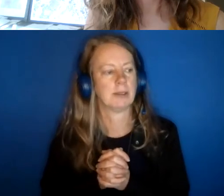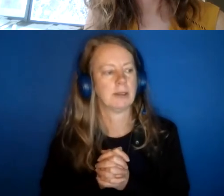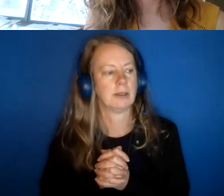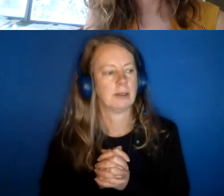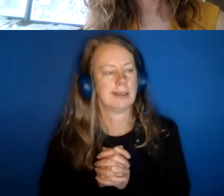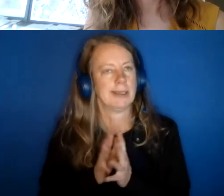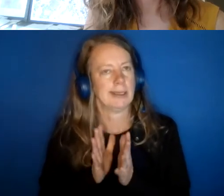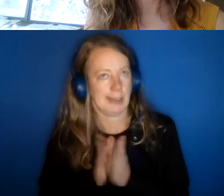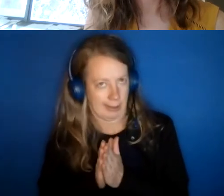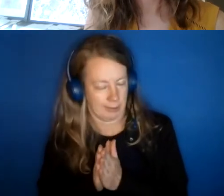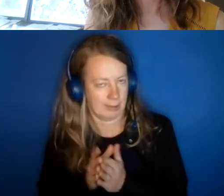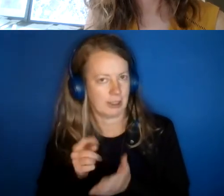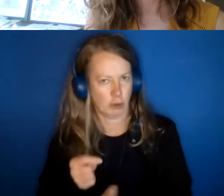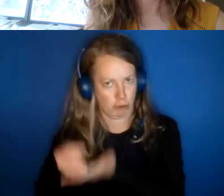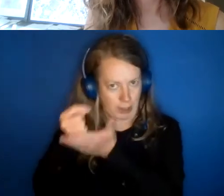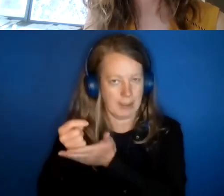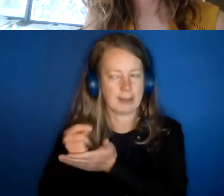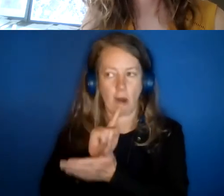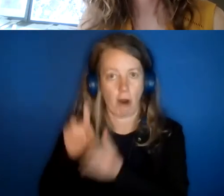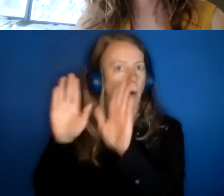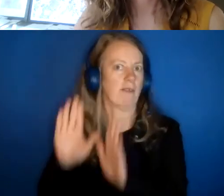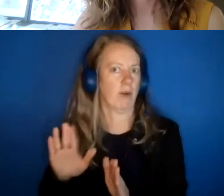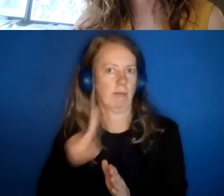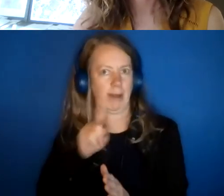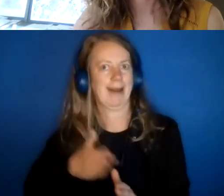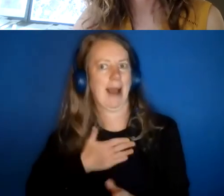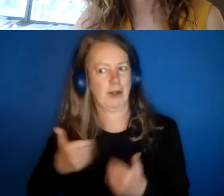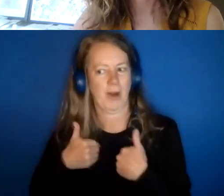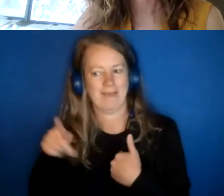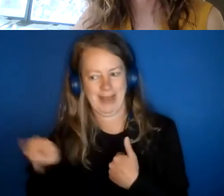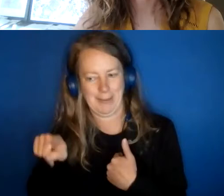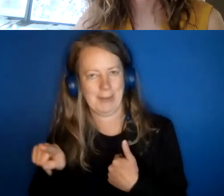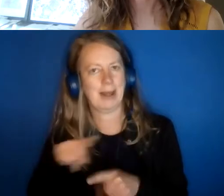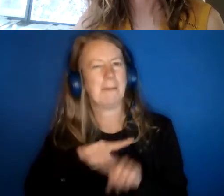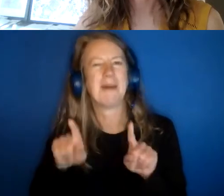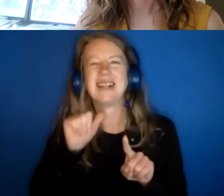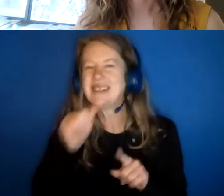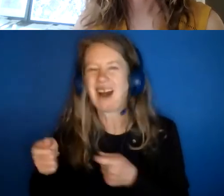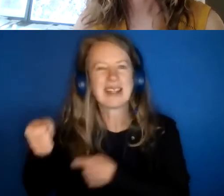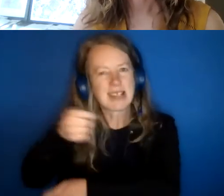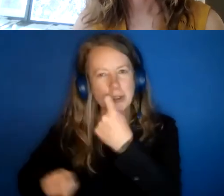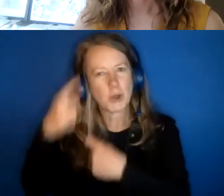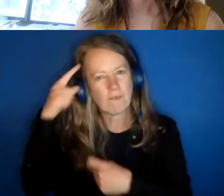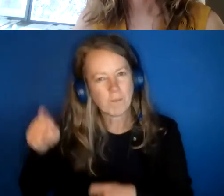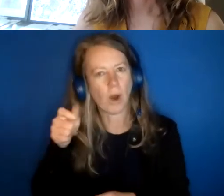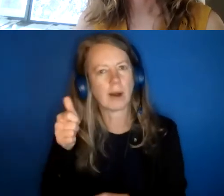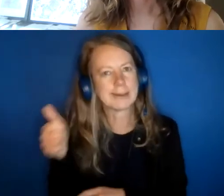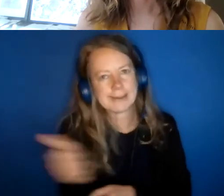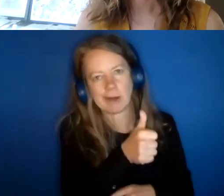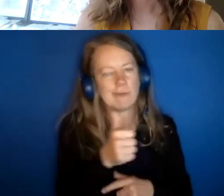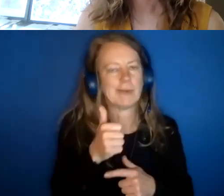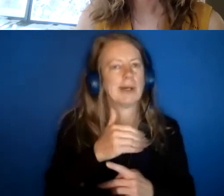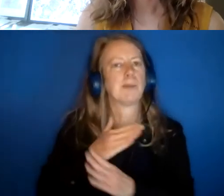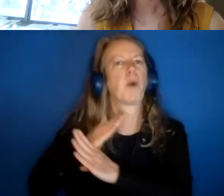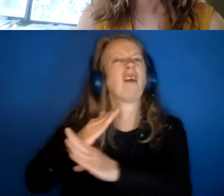treatments are wonderful and we're really glad we have them, but they're not a substitute for prevention. So let's talk a little